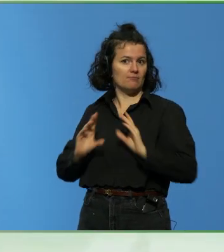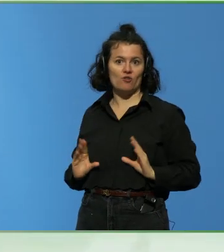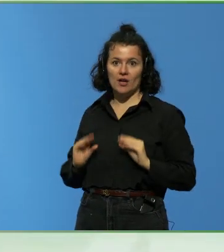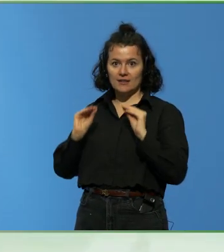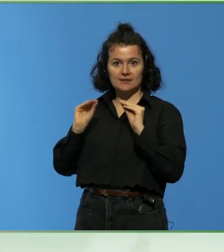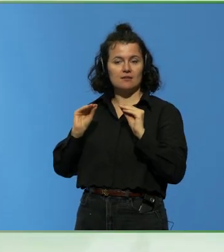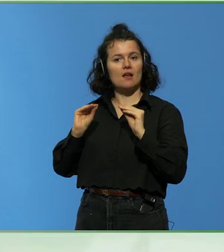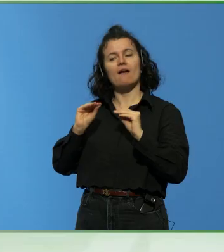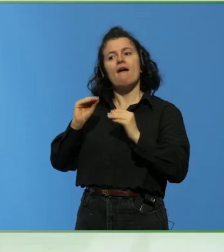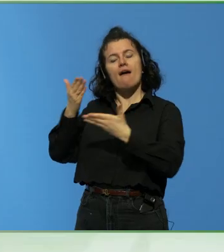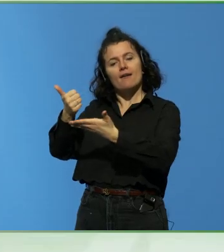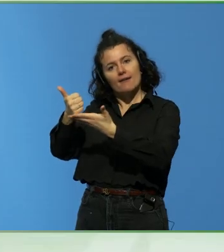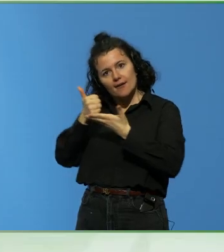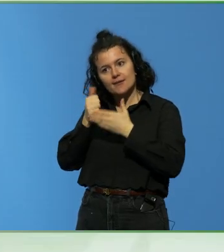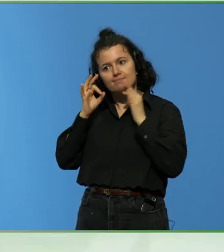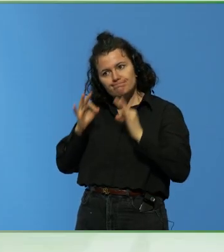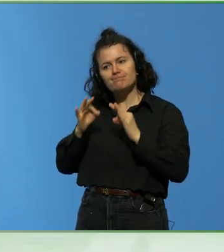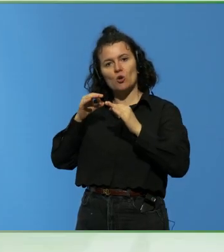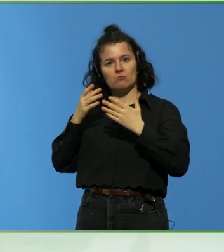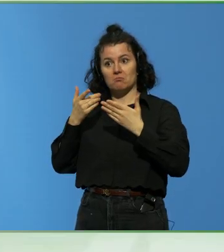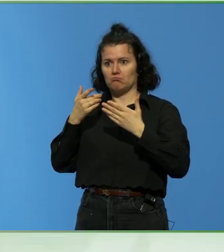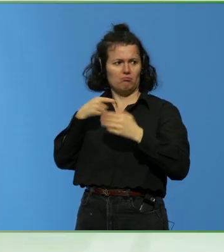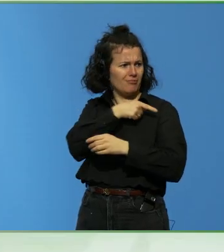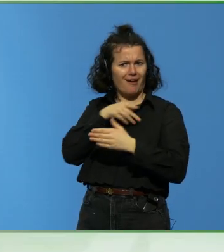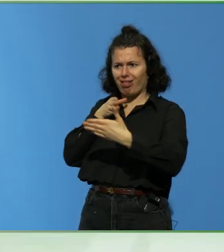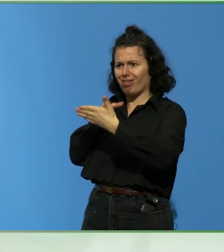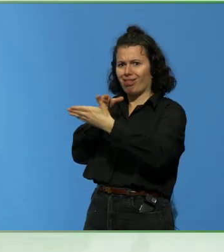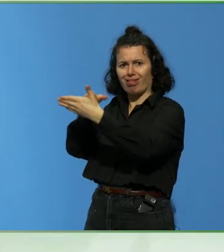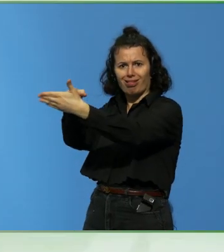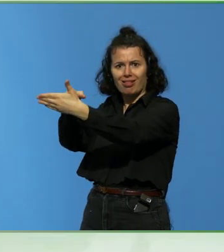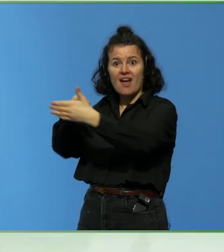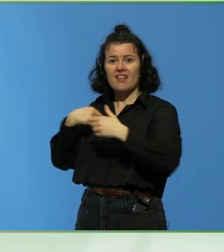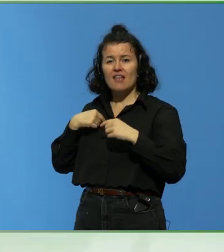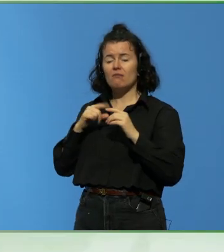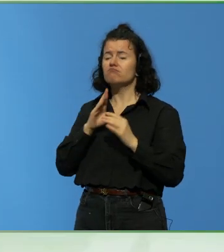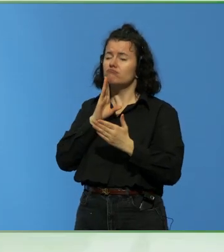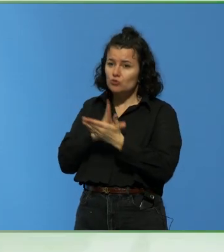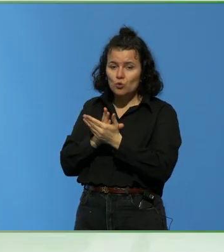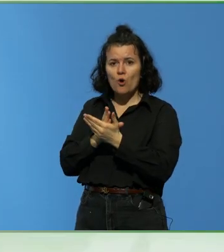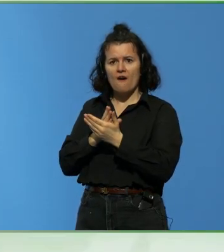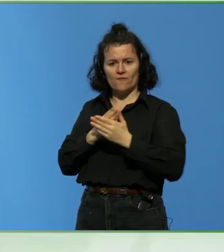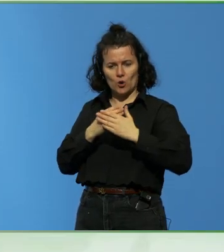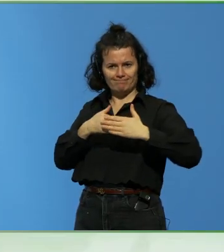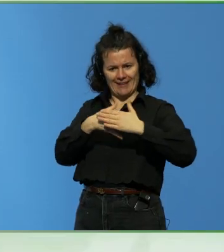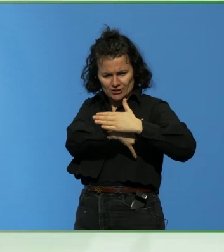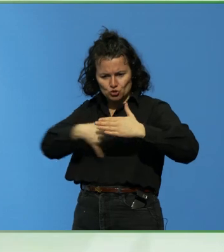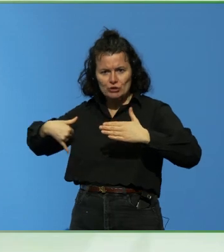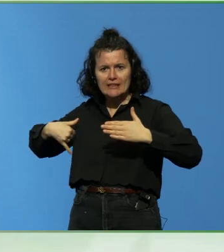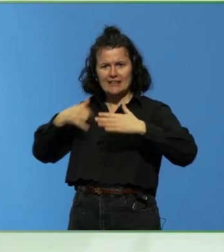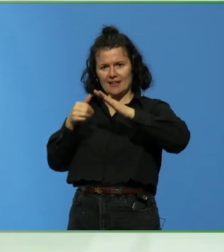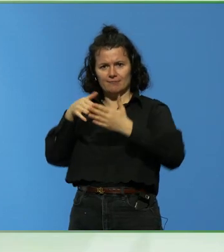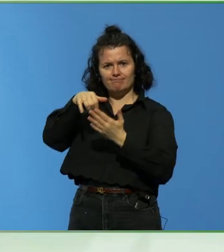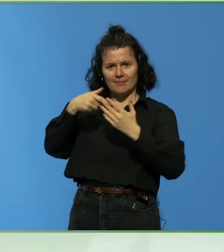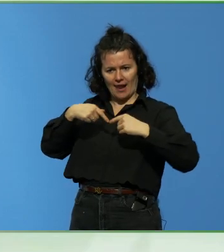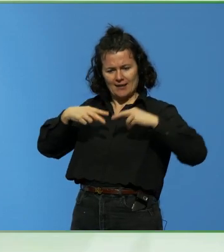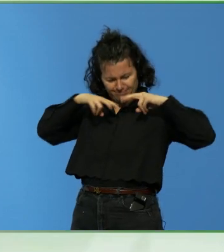lower screening rates, later stage diagnosis, and higher mortality compared to women without disabilities. And so I'm asking all of you